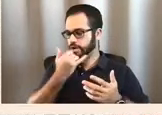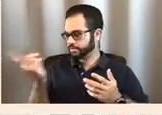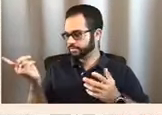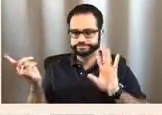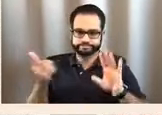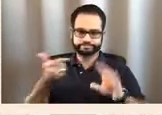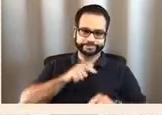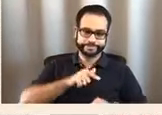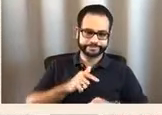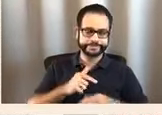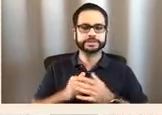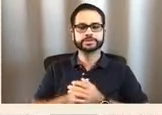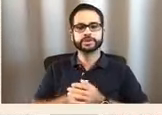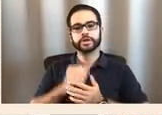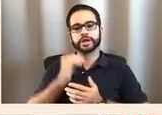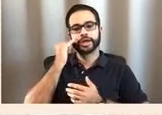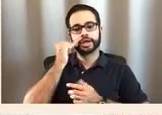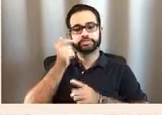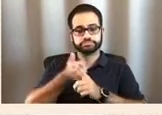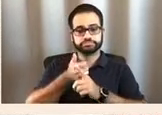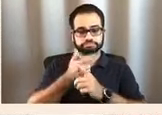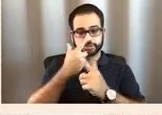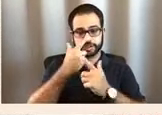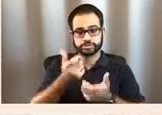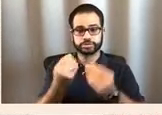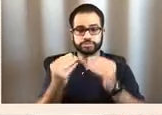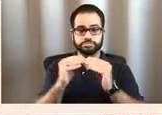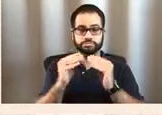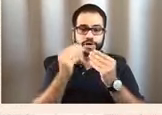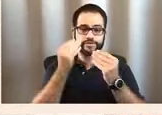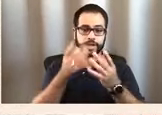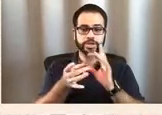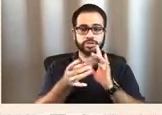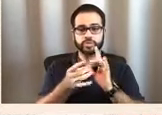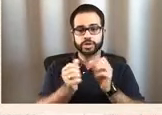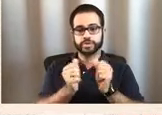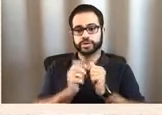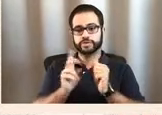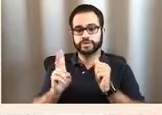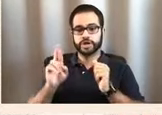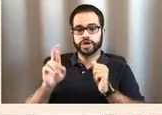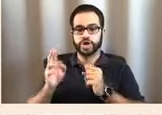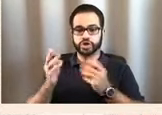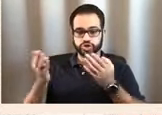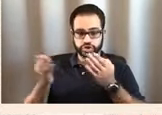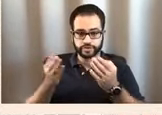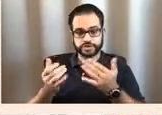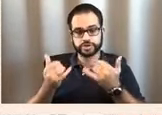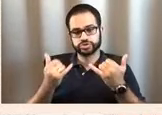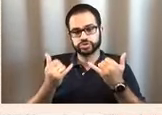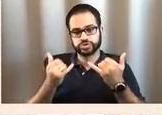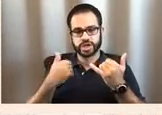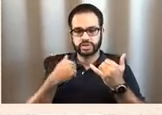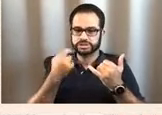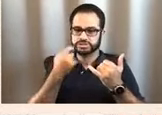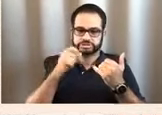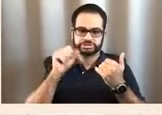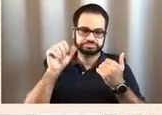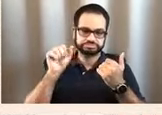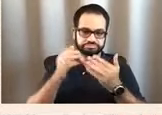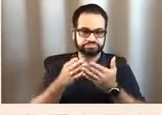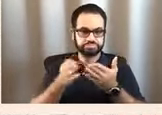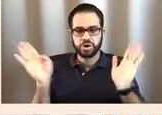So if you're interested in more information regarding VR services, today we just gave you really a broad